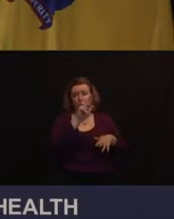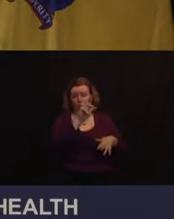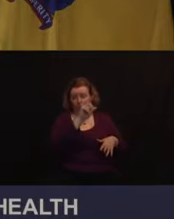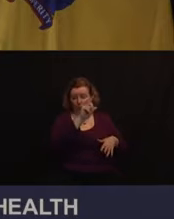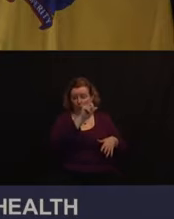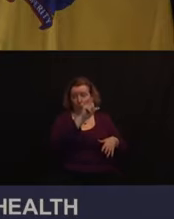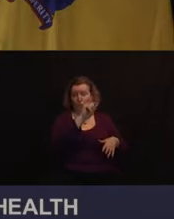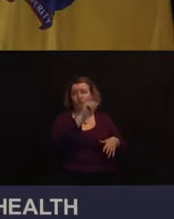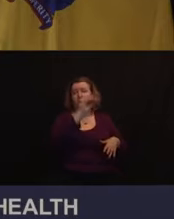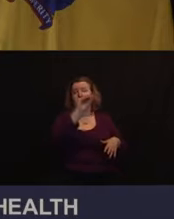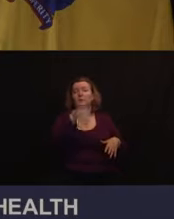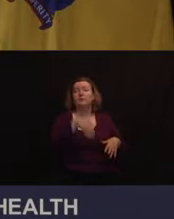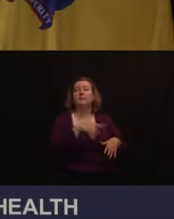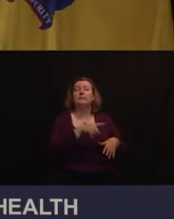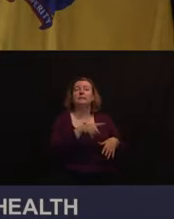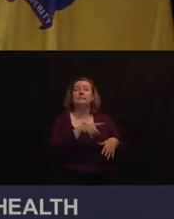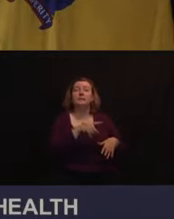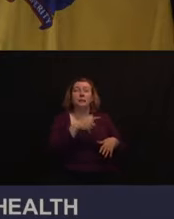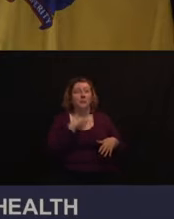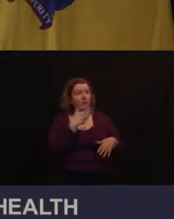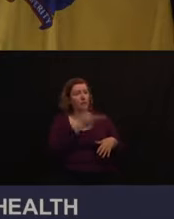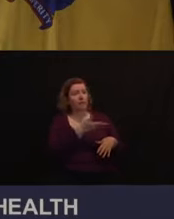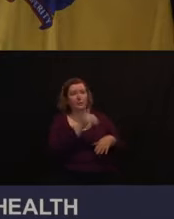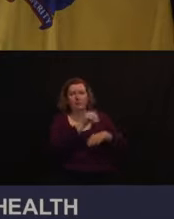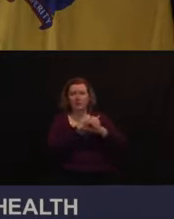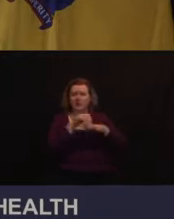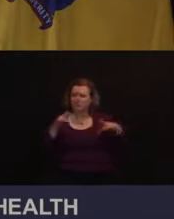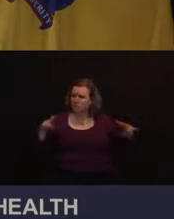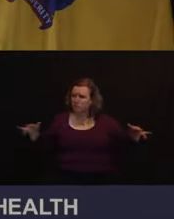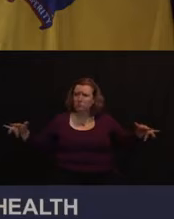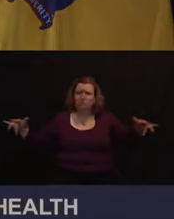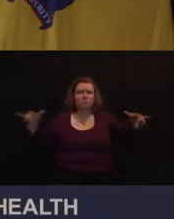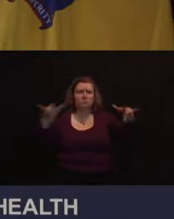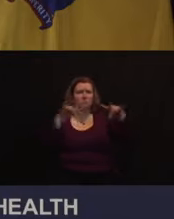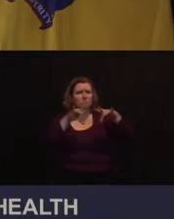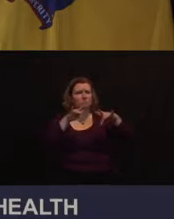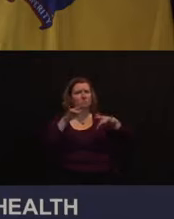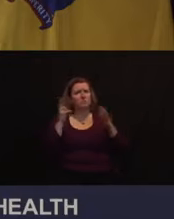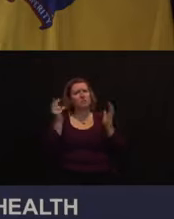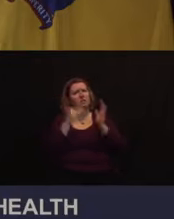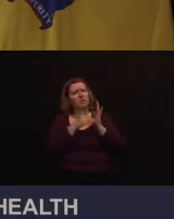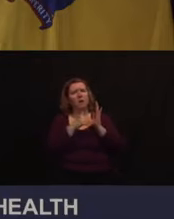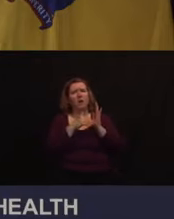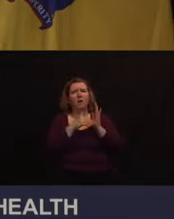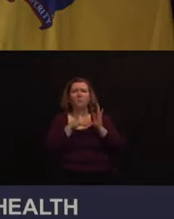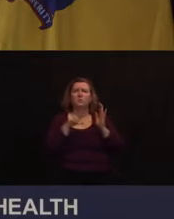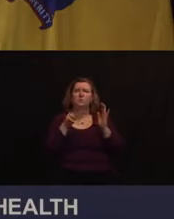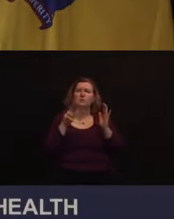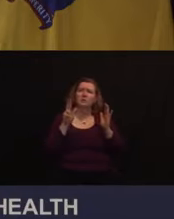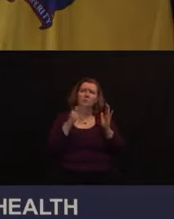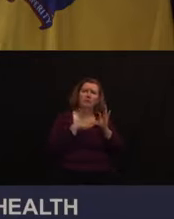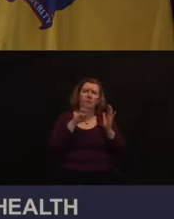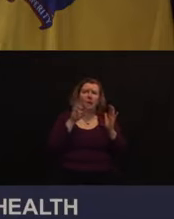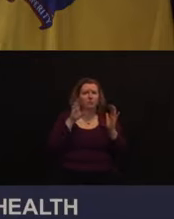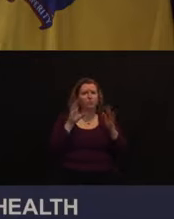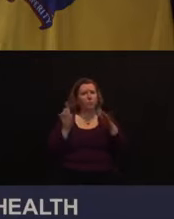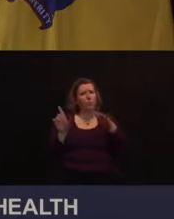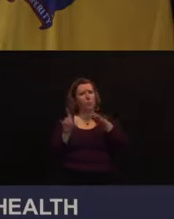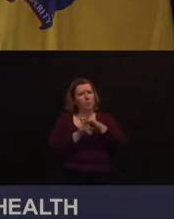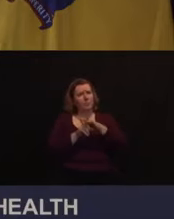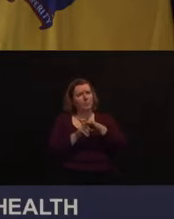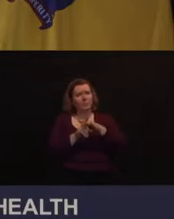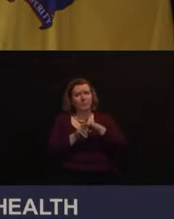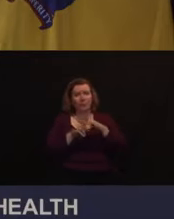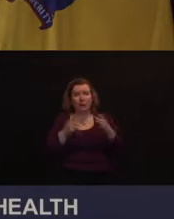you're in there, I'm in there last night, it's empty, and you envision 3,000 or 3,600 people in there, and can you see them in a new building